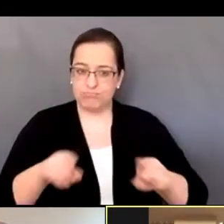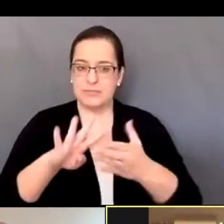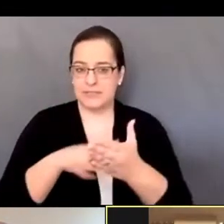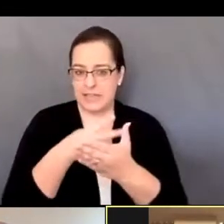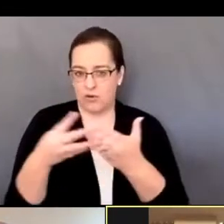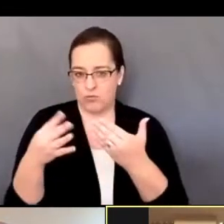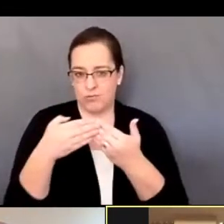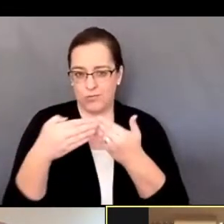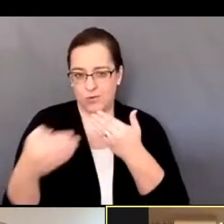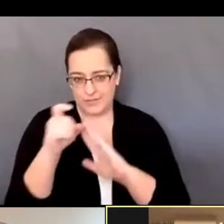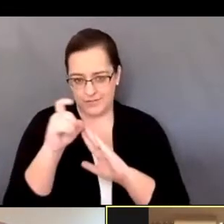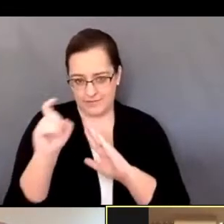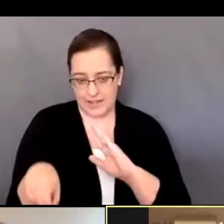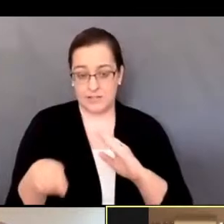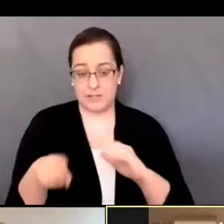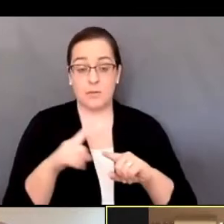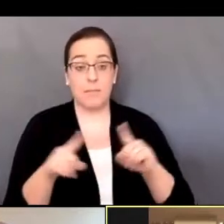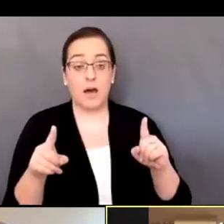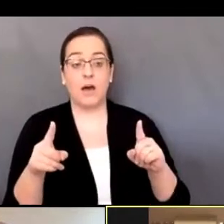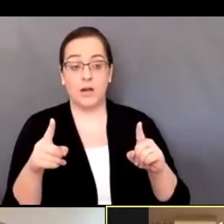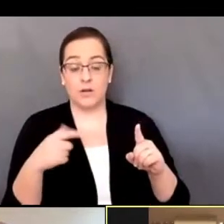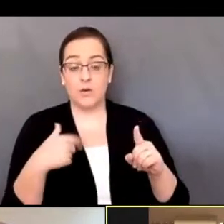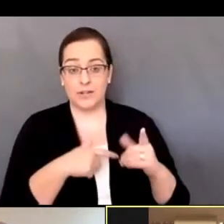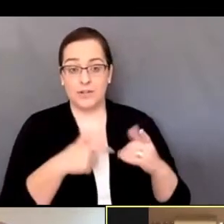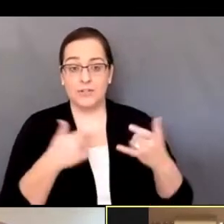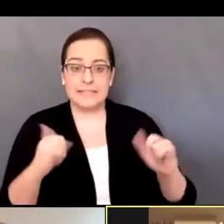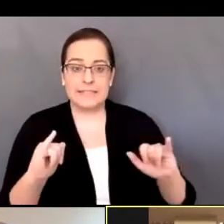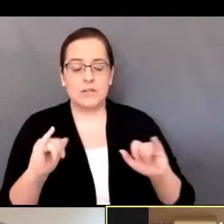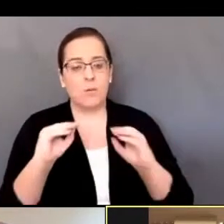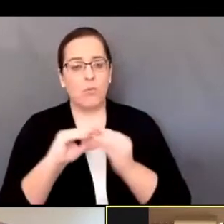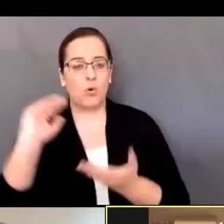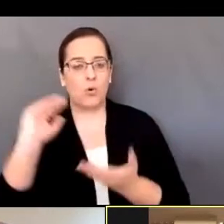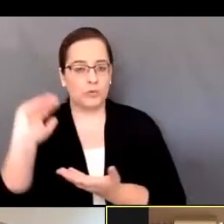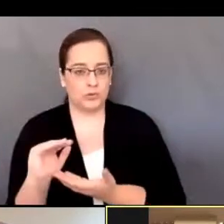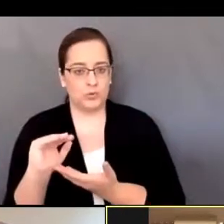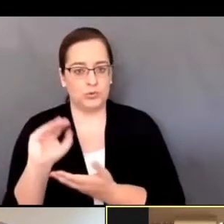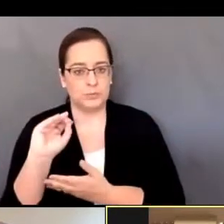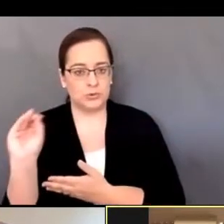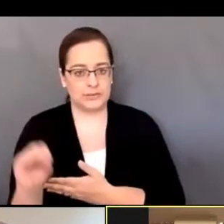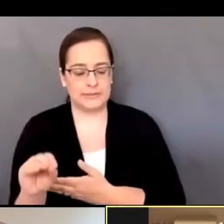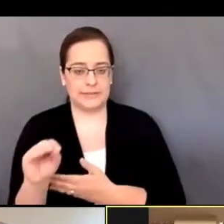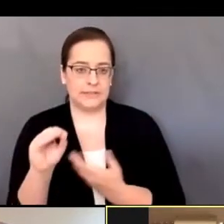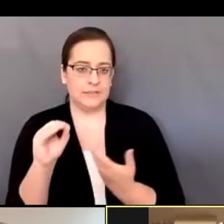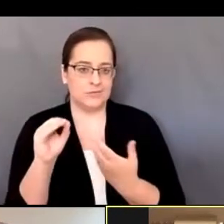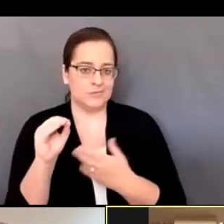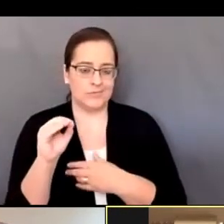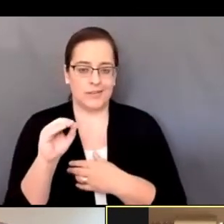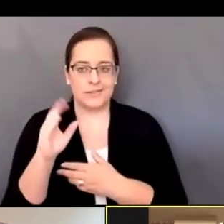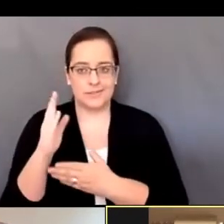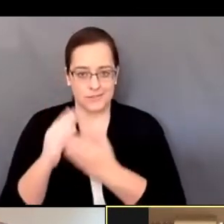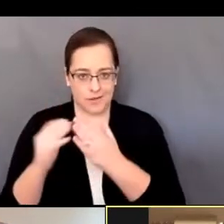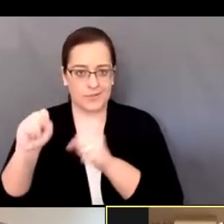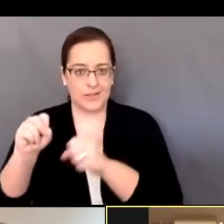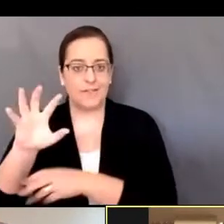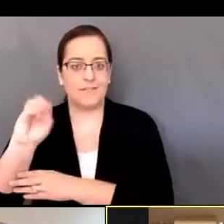However, we are still operating at lower percentages with some of our operations.